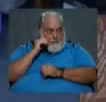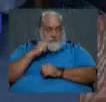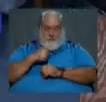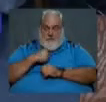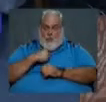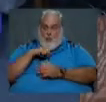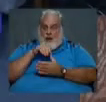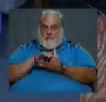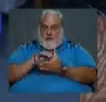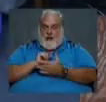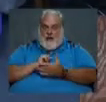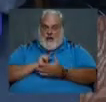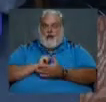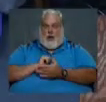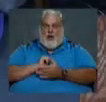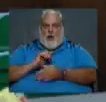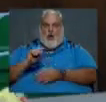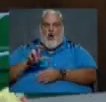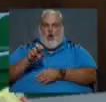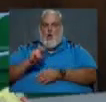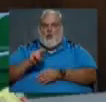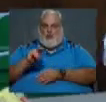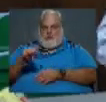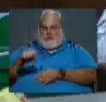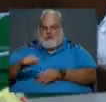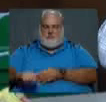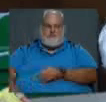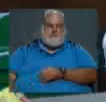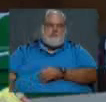Me and my wife actually own the personally? home. Yes. Okay.